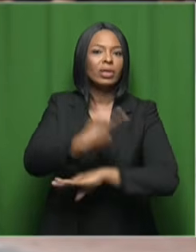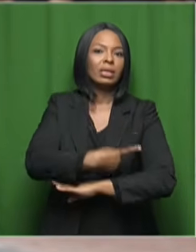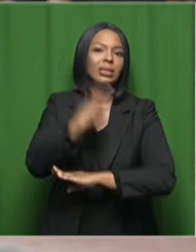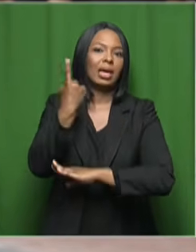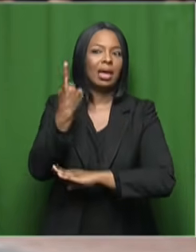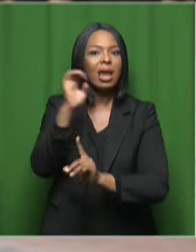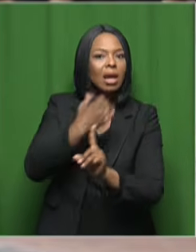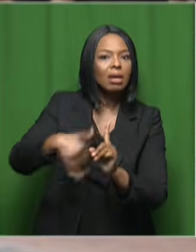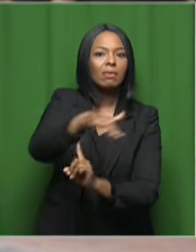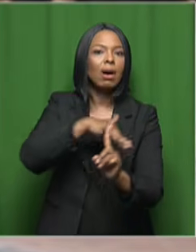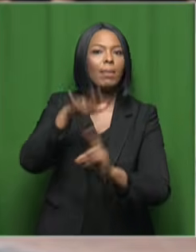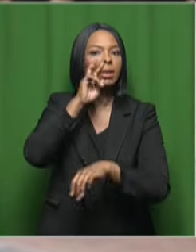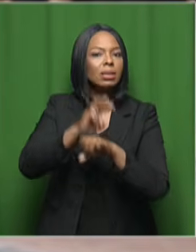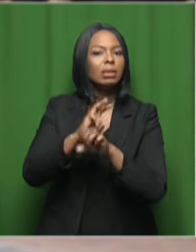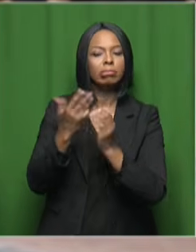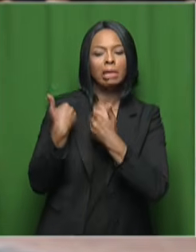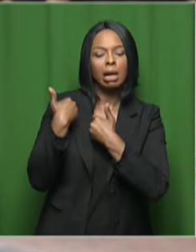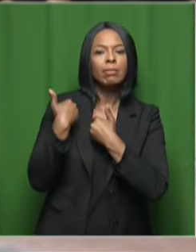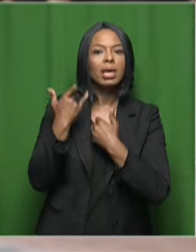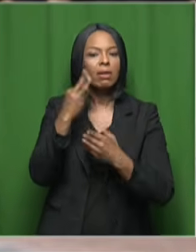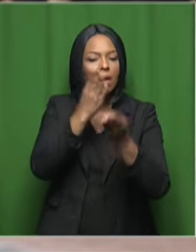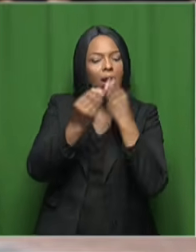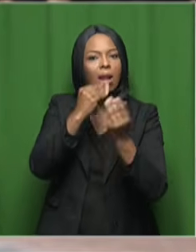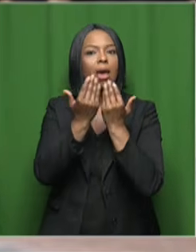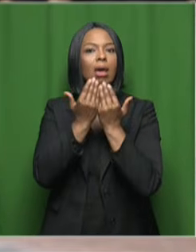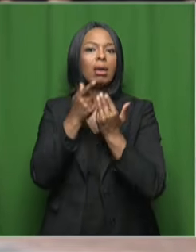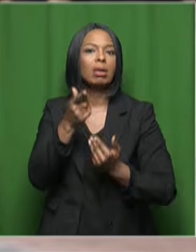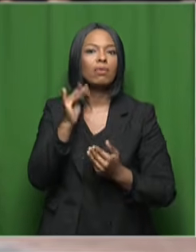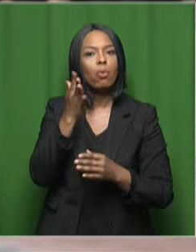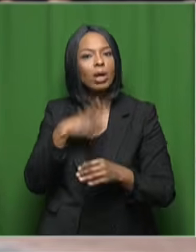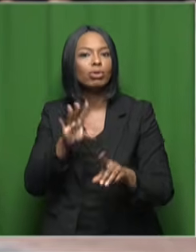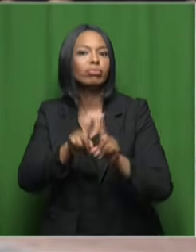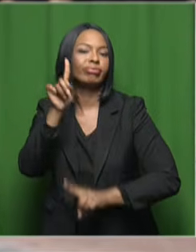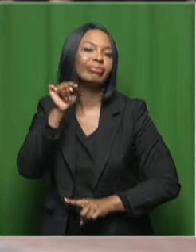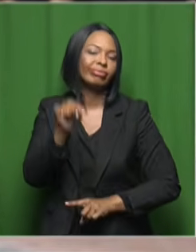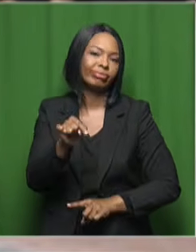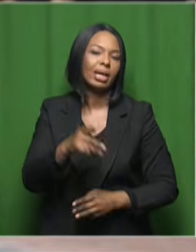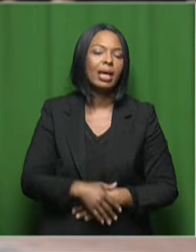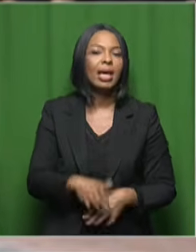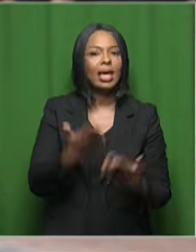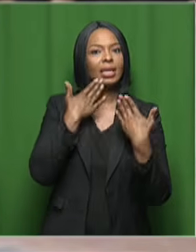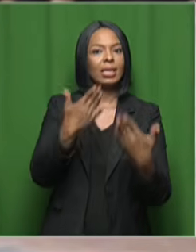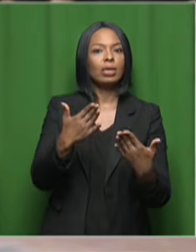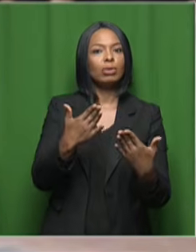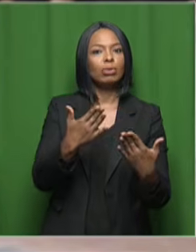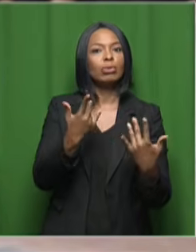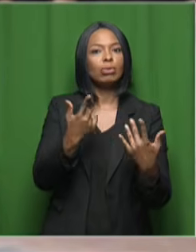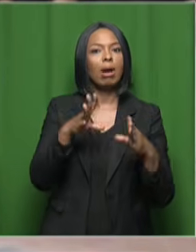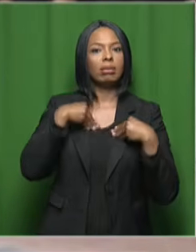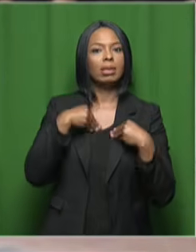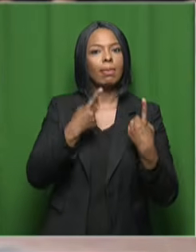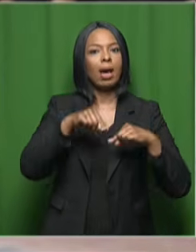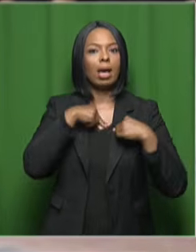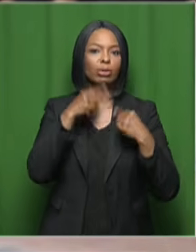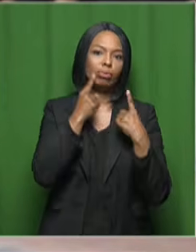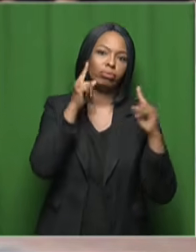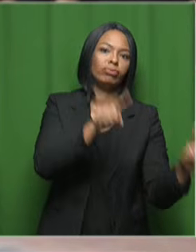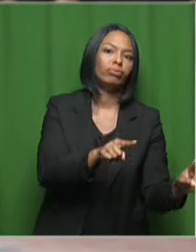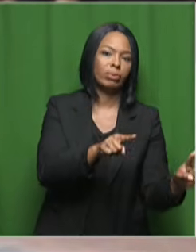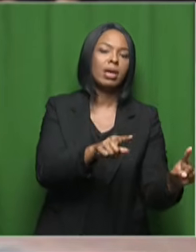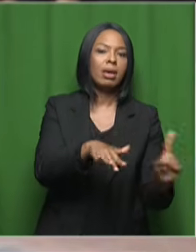an environment that's conducive to learning if you want to succeed in your chosen field. Thank you. Thank you so much for allowing us firstly to come in and